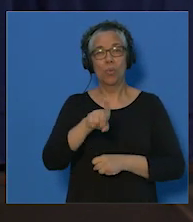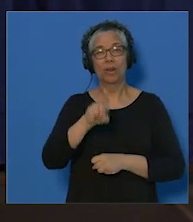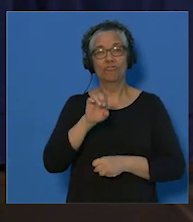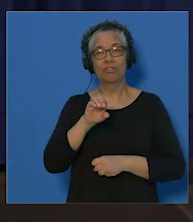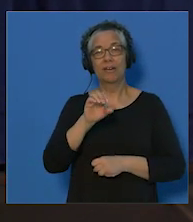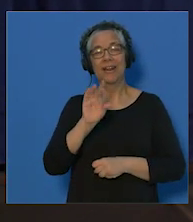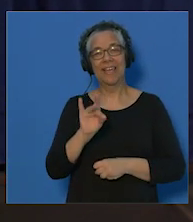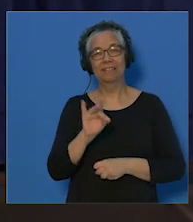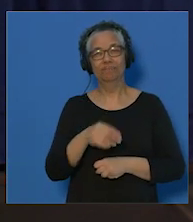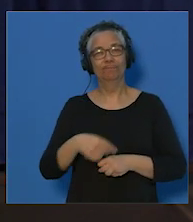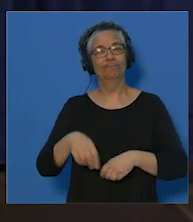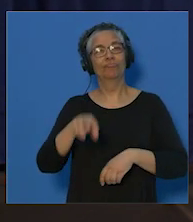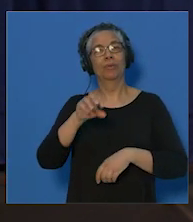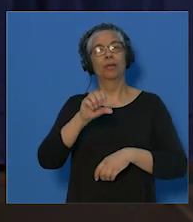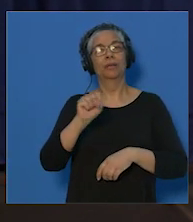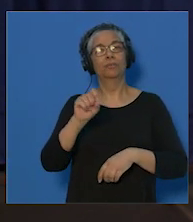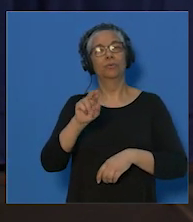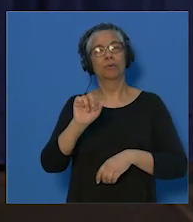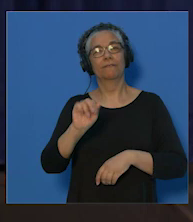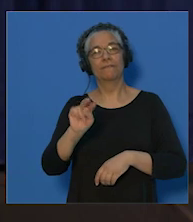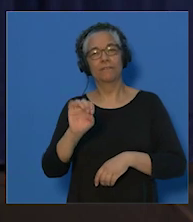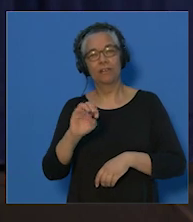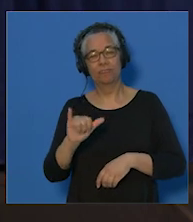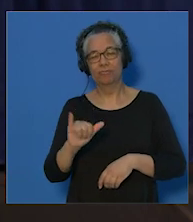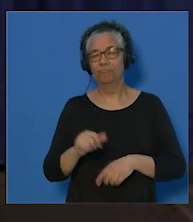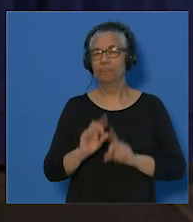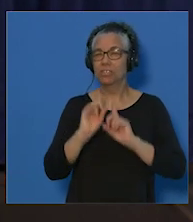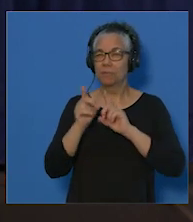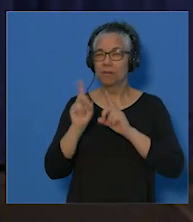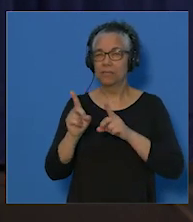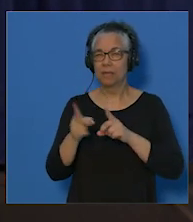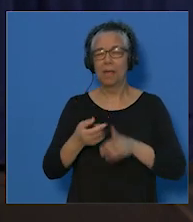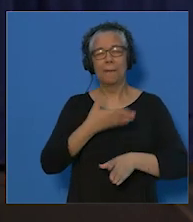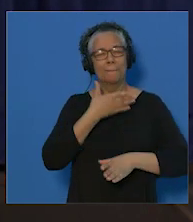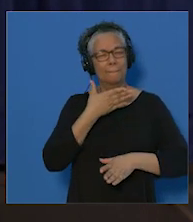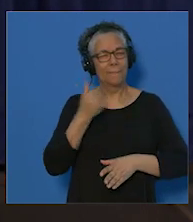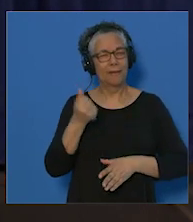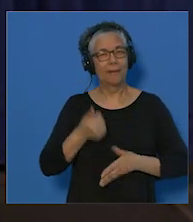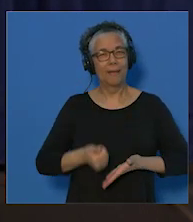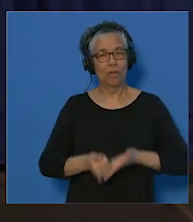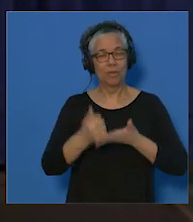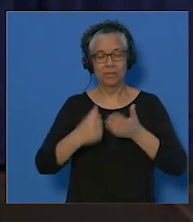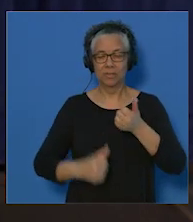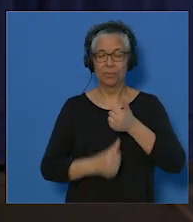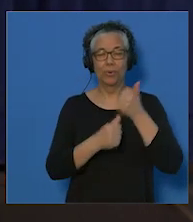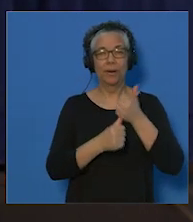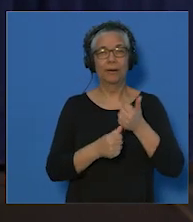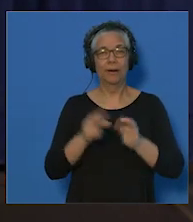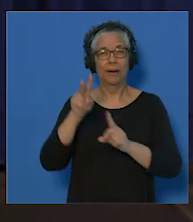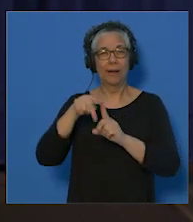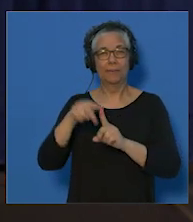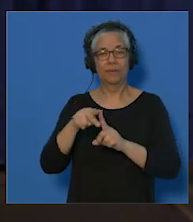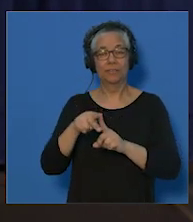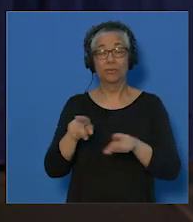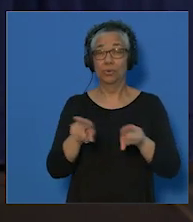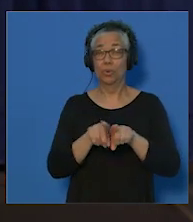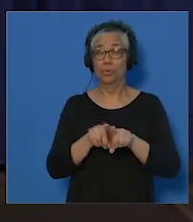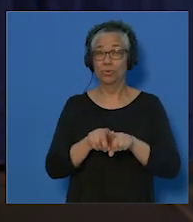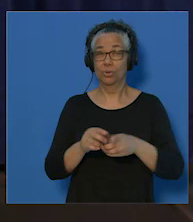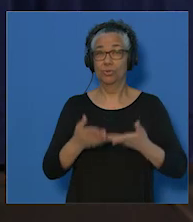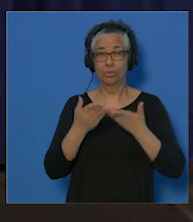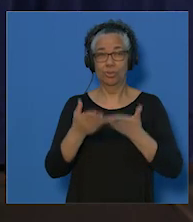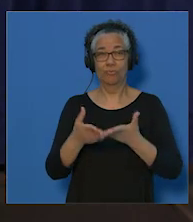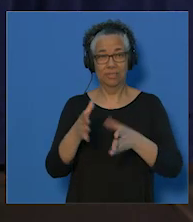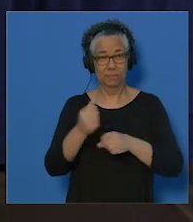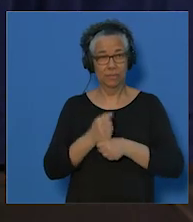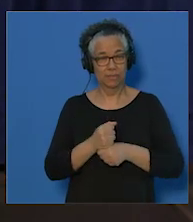being analyzed. These results will help us to better support applicants and our upcoming scholarship recipients. Now I would like to turn